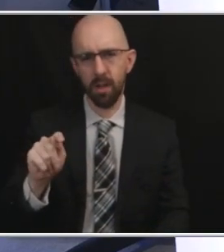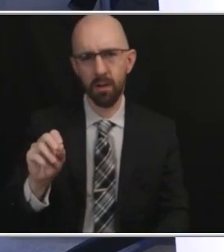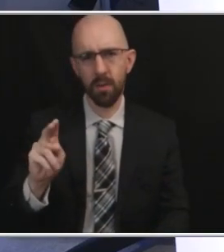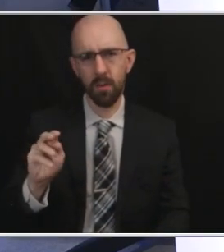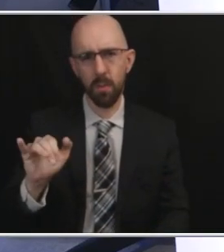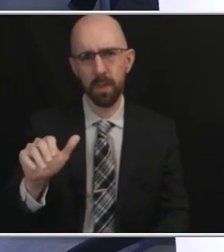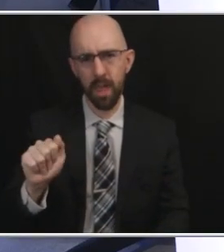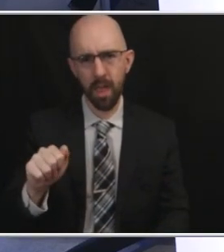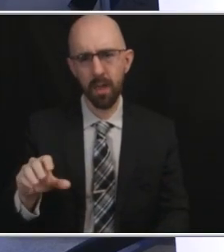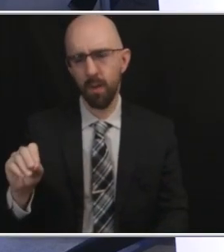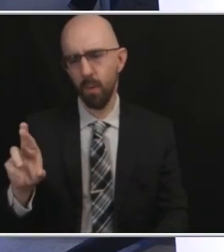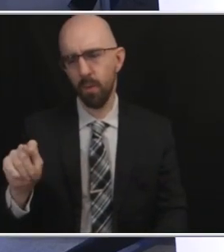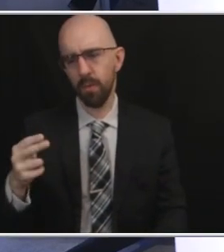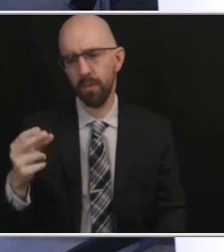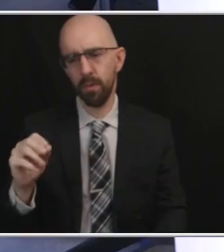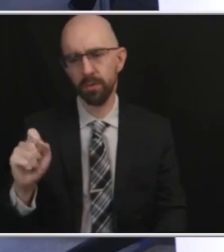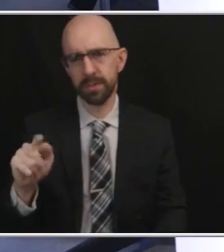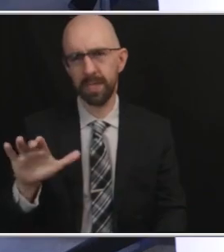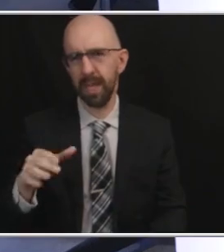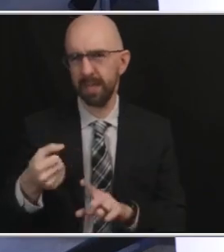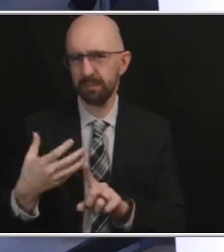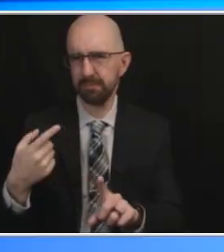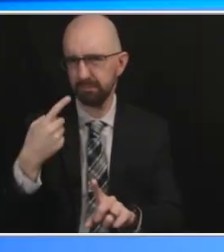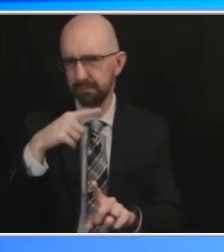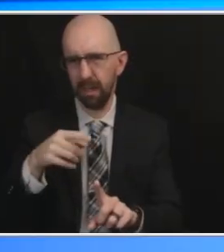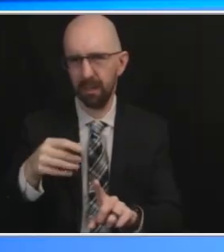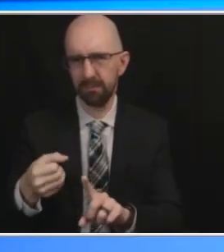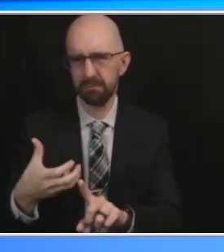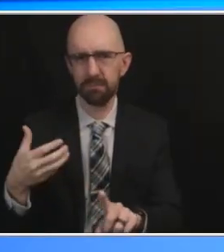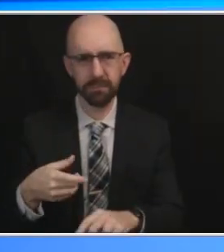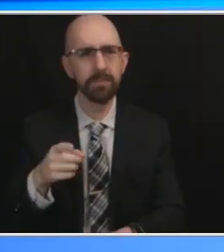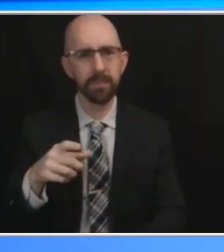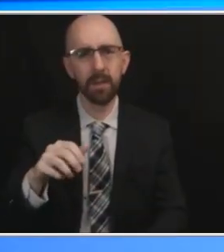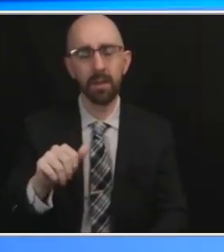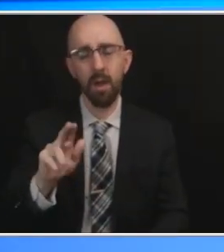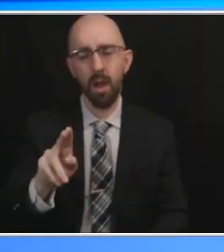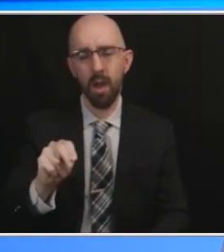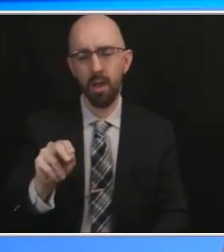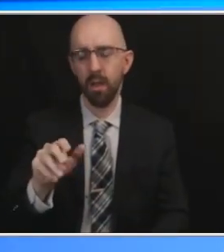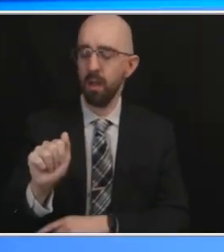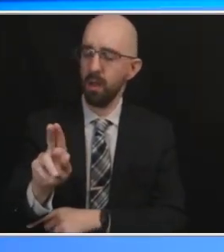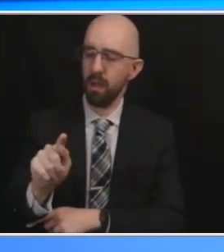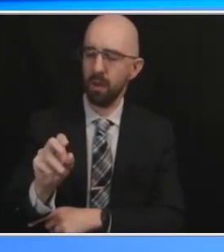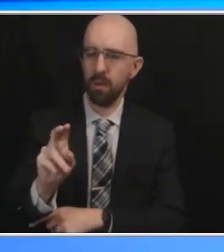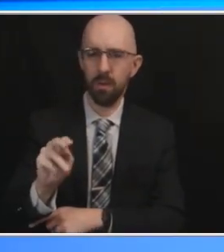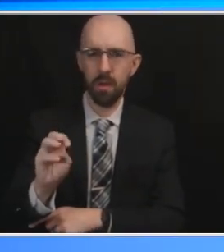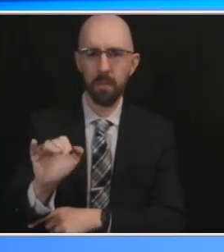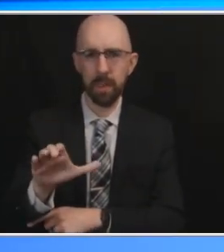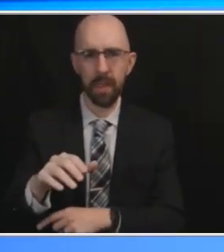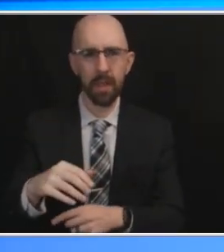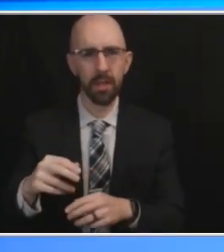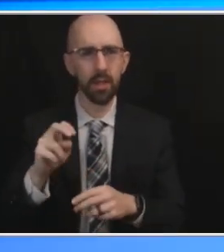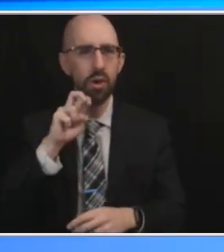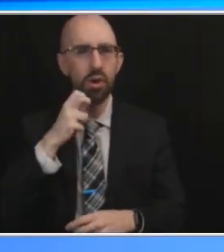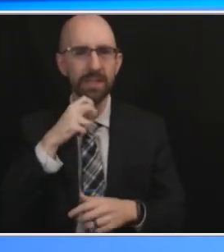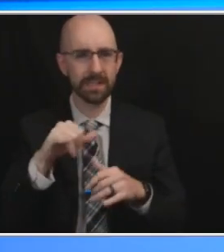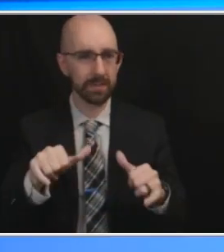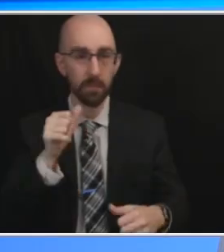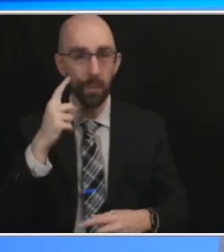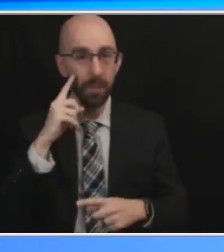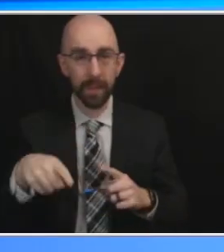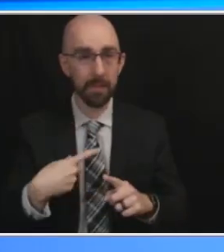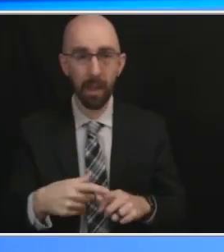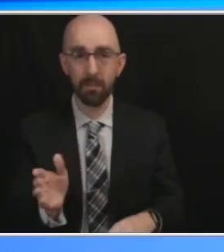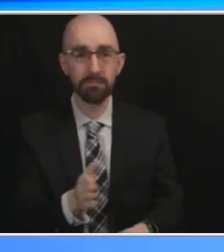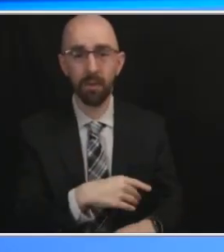bit more for the viewers? Yeah, the autonomic nervous system is that part of our nervous system that that we don't think about until it doesn't work right. It takes care